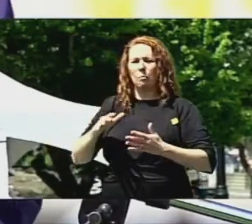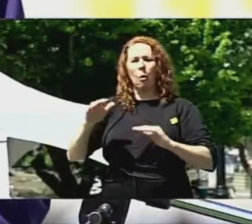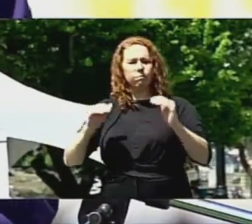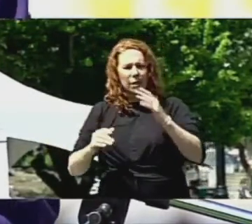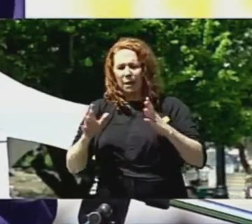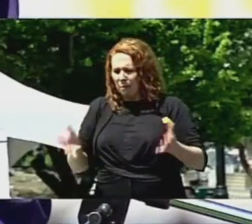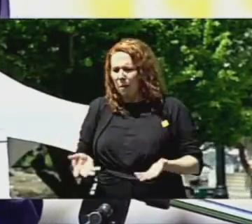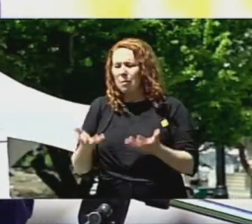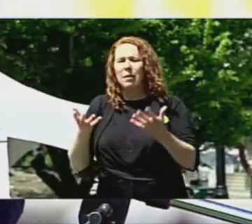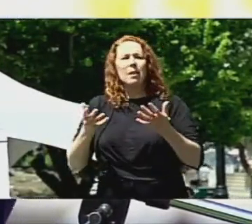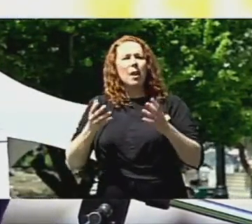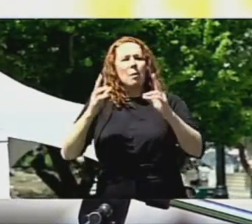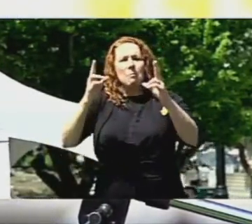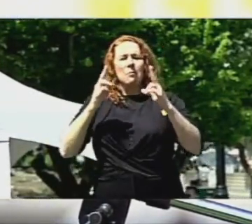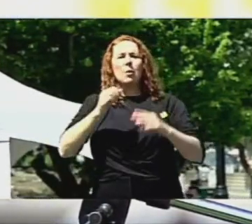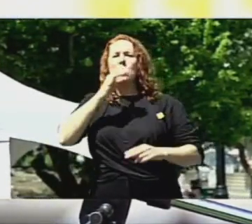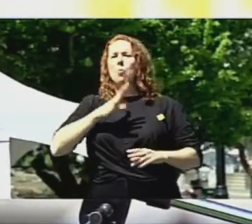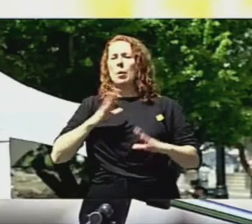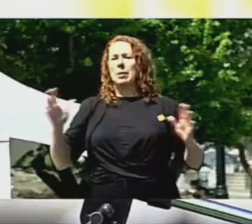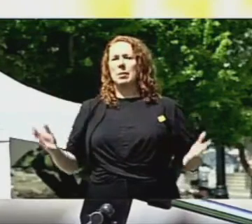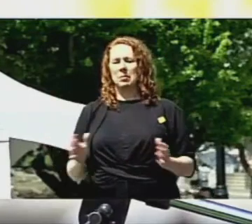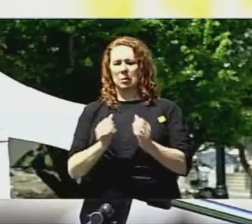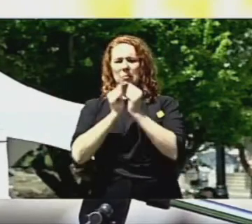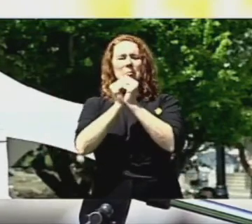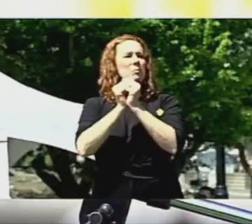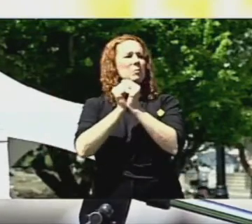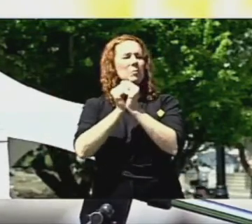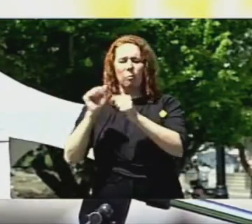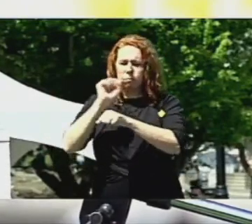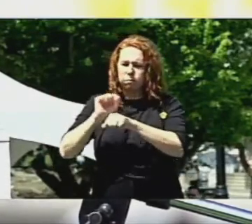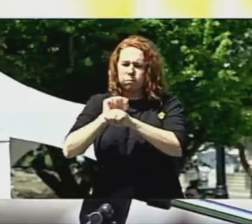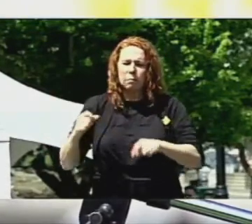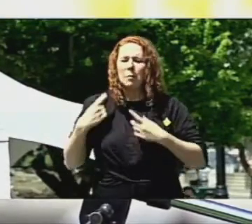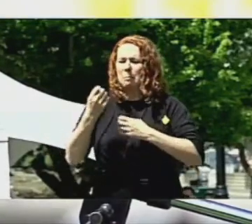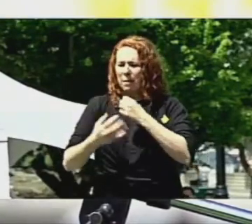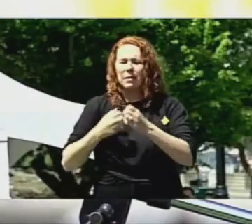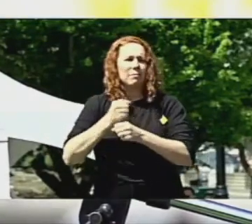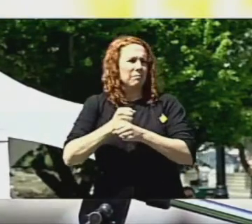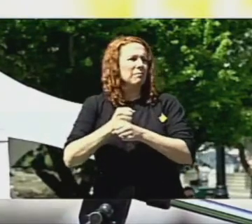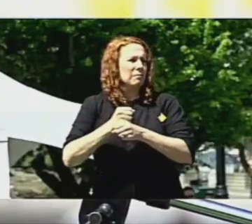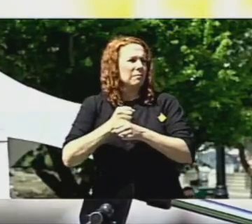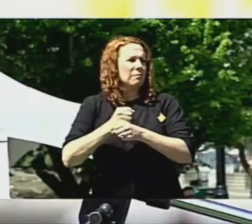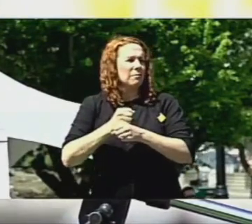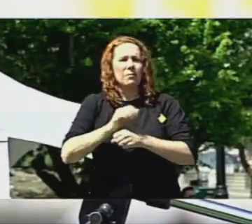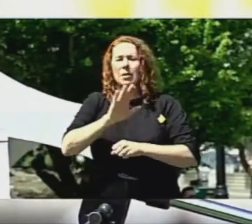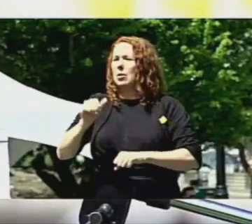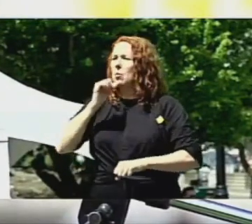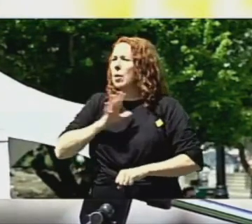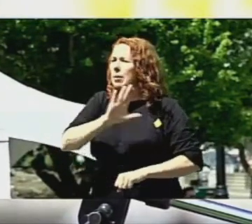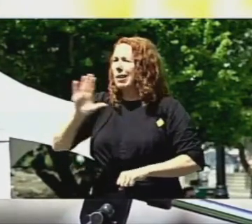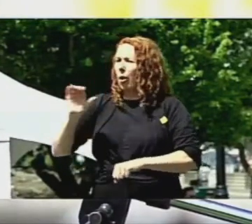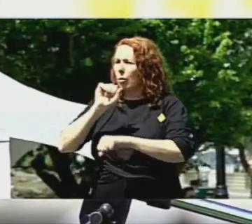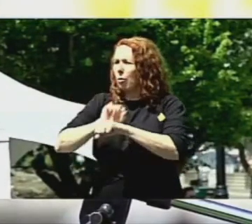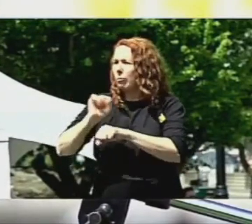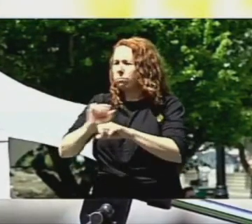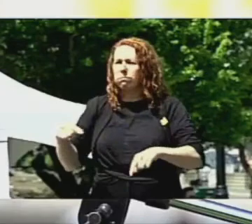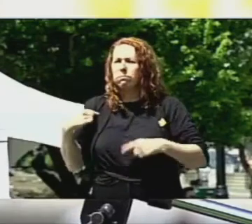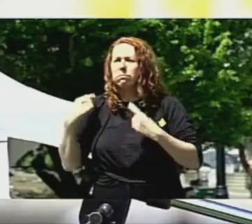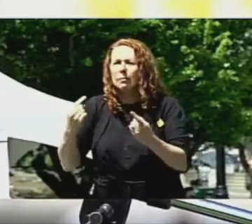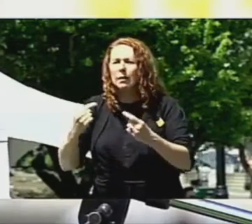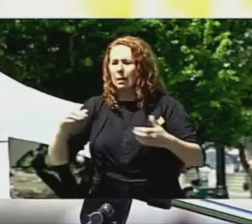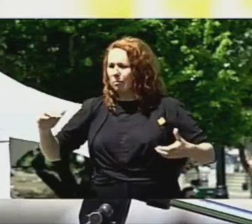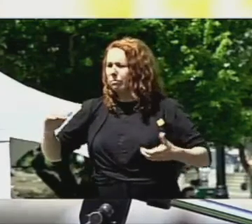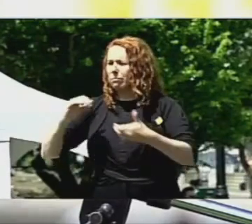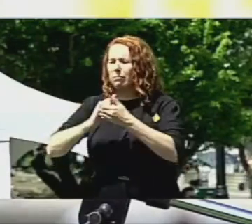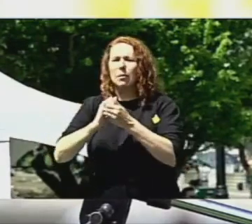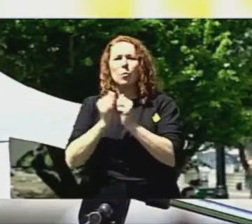so honored to stand with so many women who have been doing this work for so many years. It is their work, it is partnership